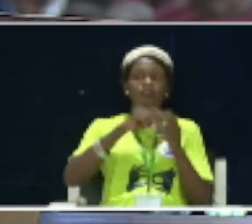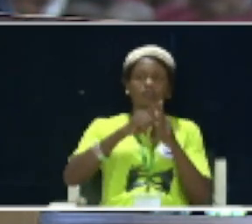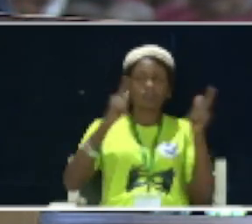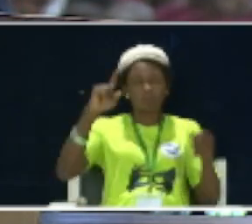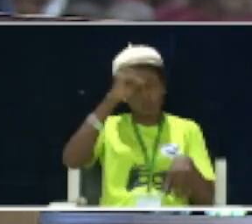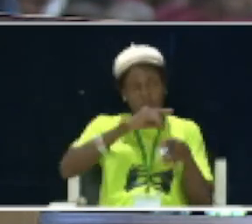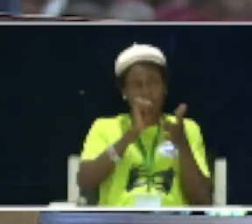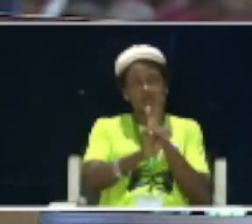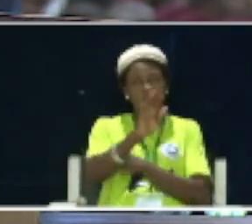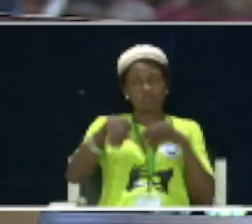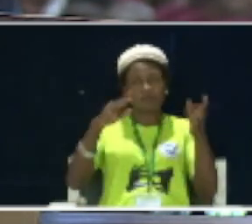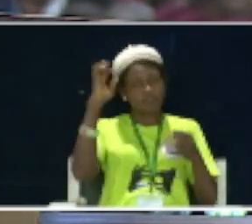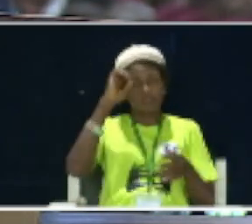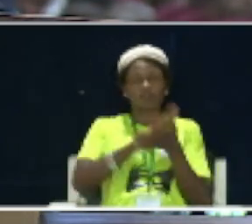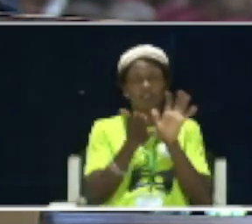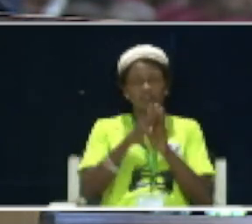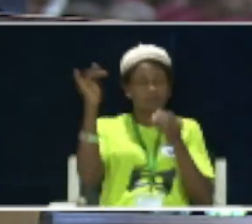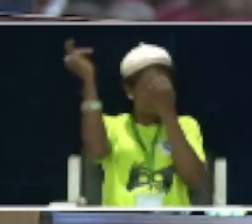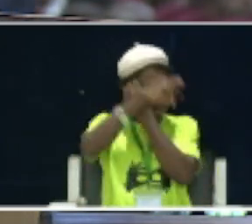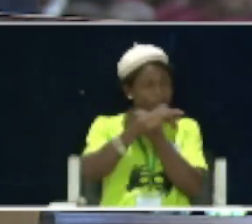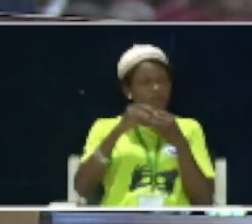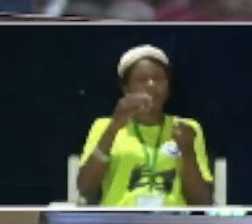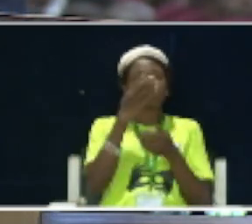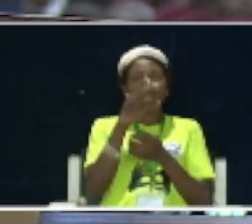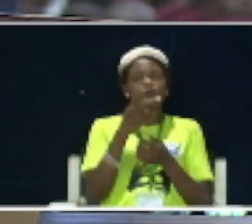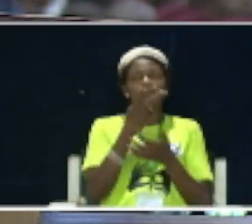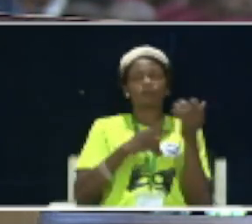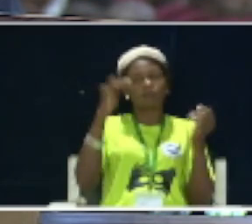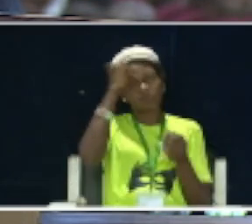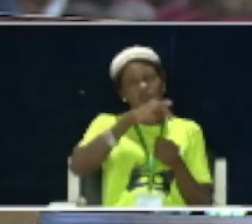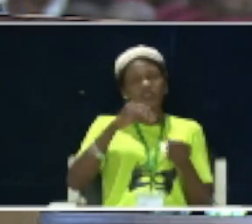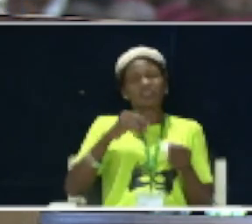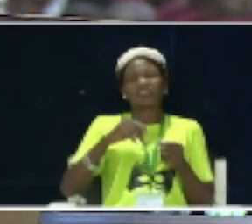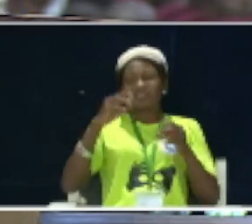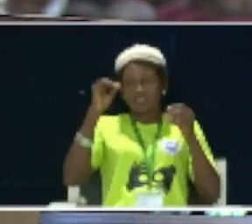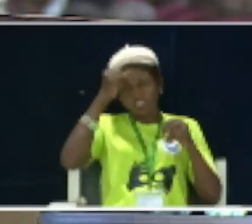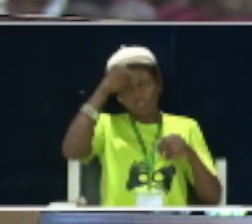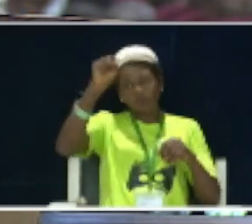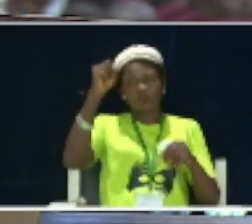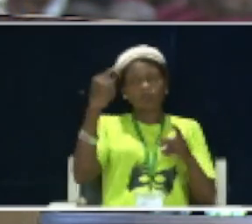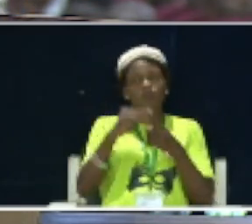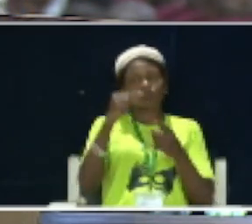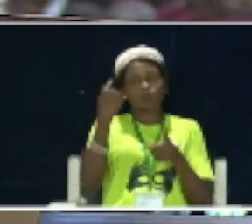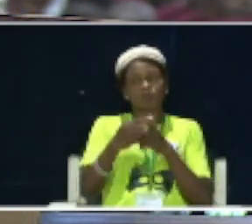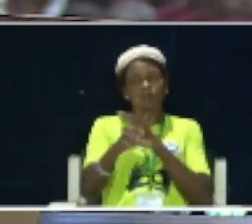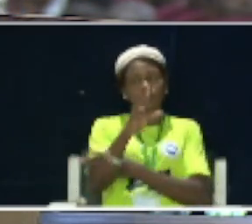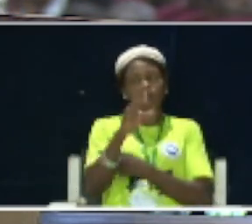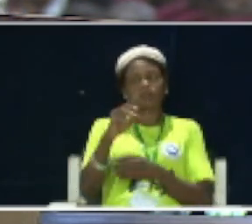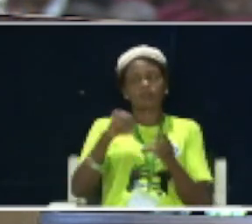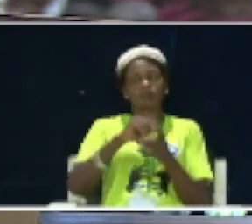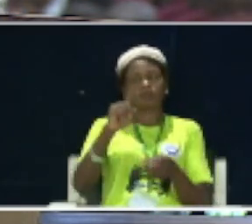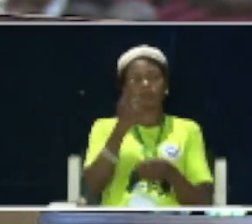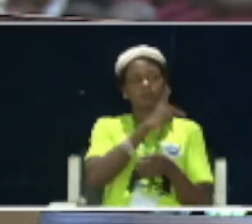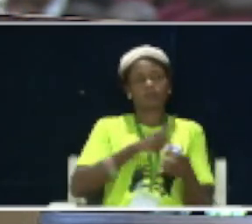foolish. What informed his foolishness? Deliberate disobedience to the word of God. In 1 Kings chapter